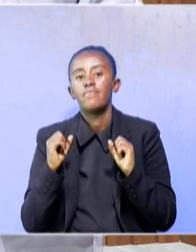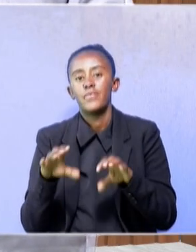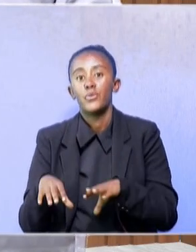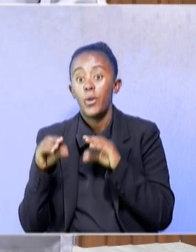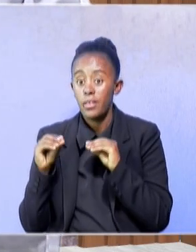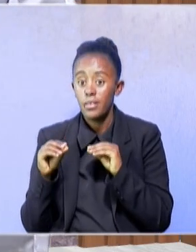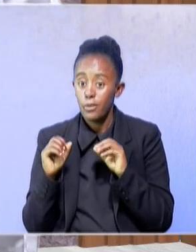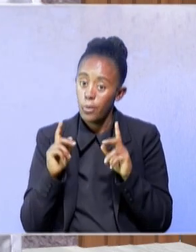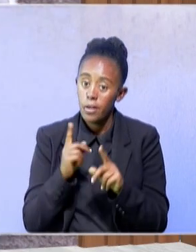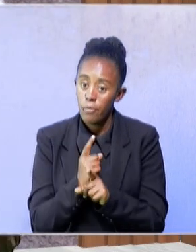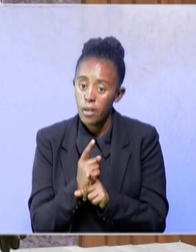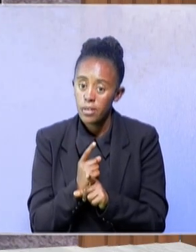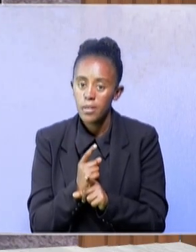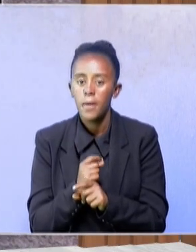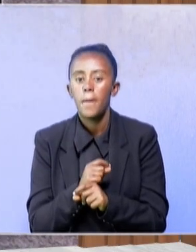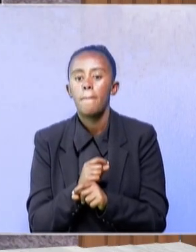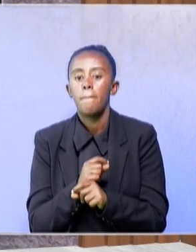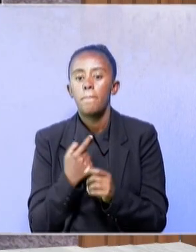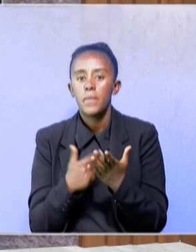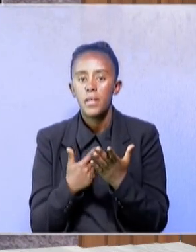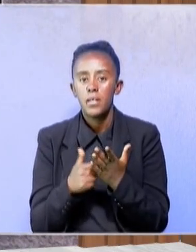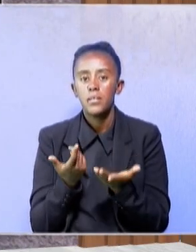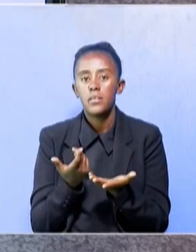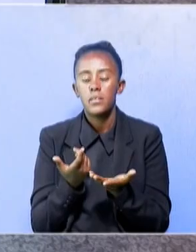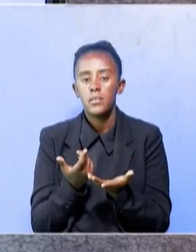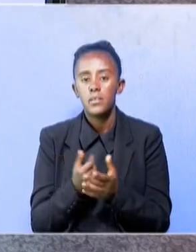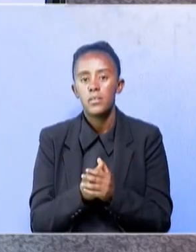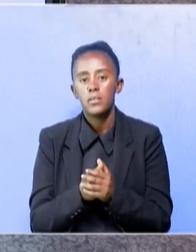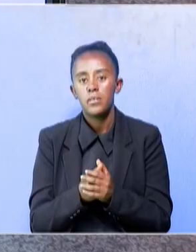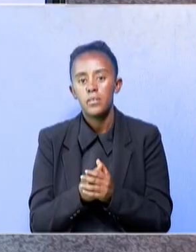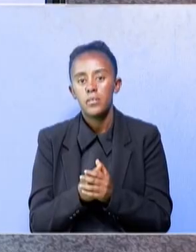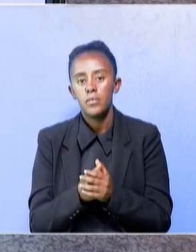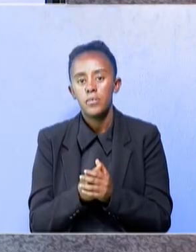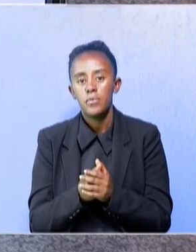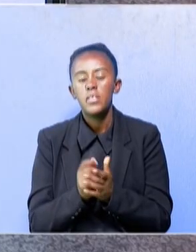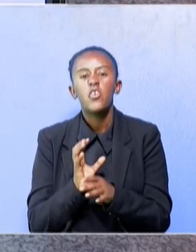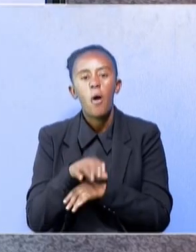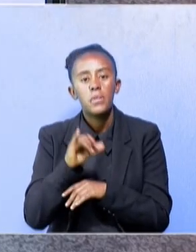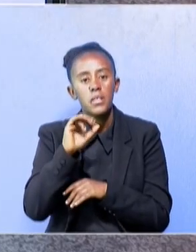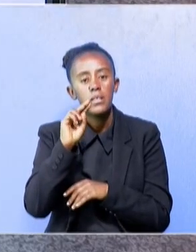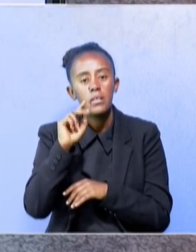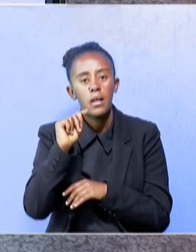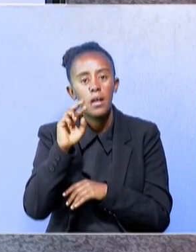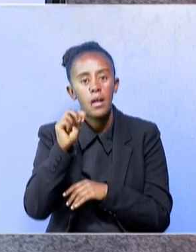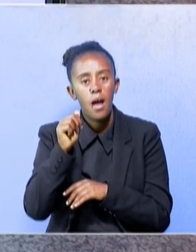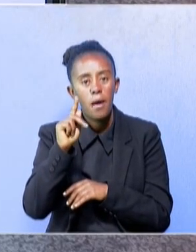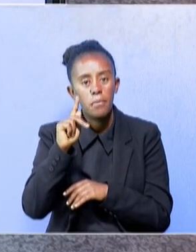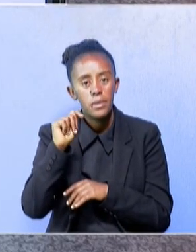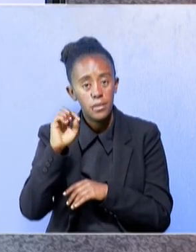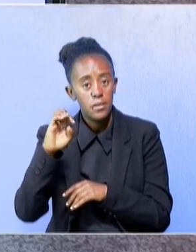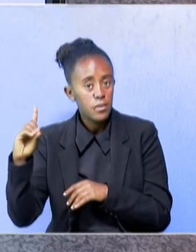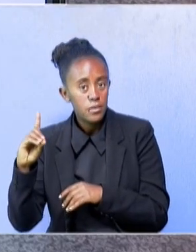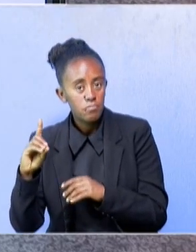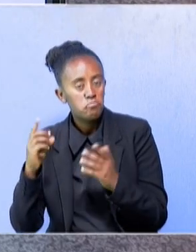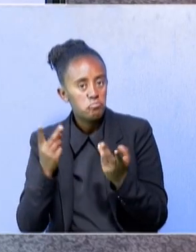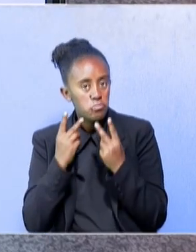right? Let me give you that. This is interrupted actions. Interrupted action, what do you mean by that, interrupted action?